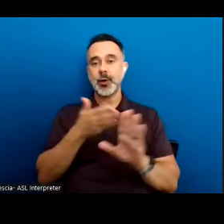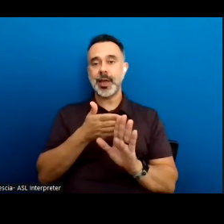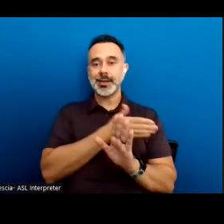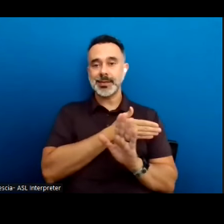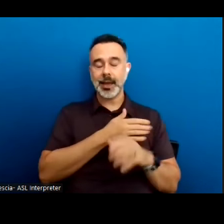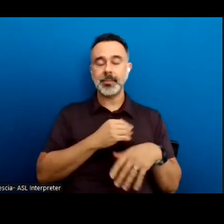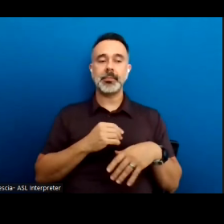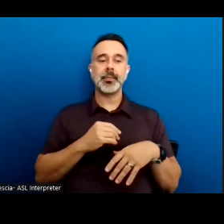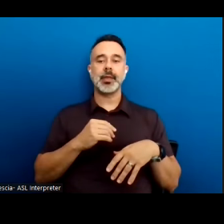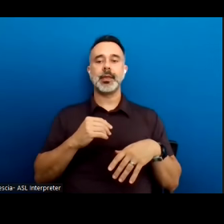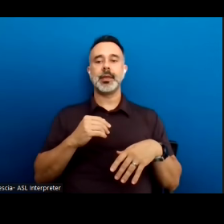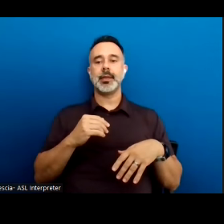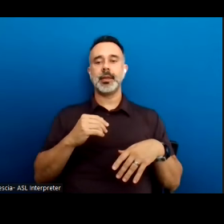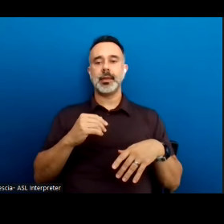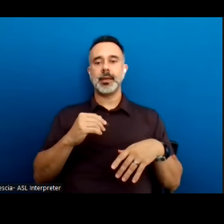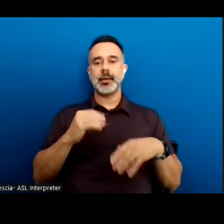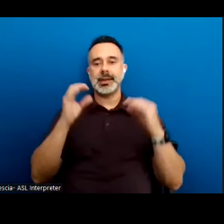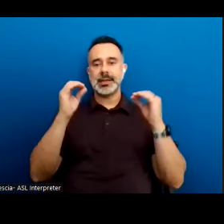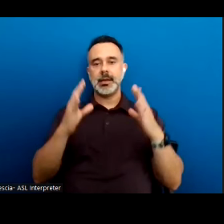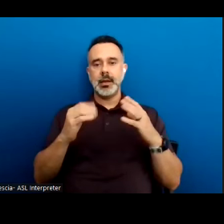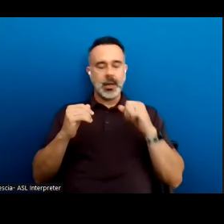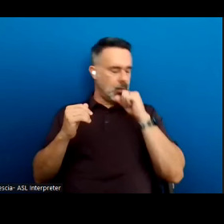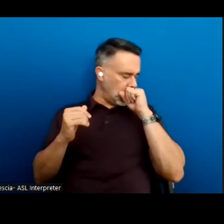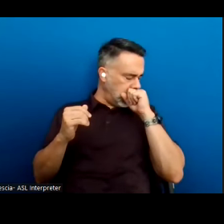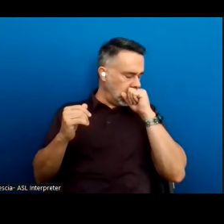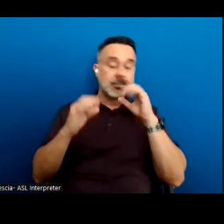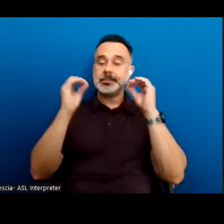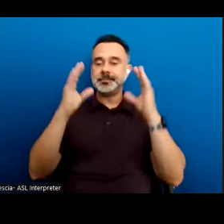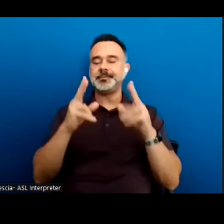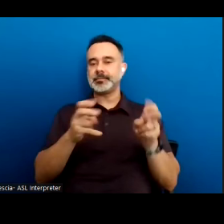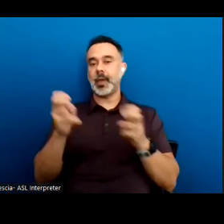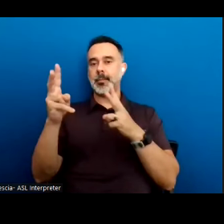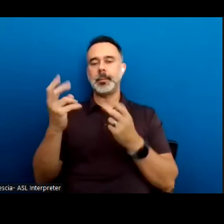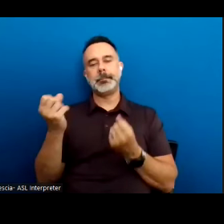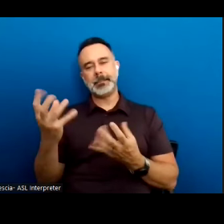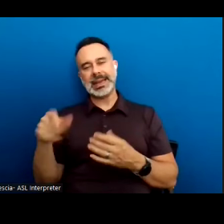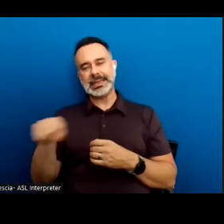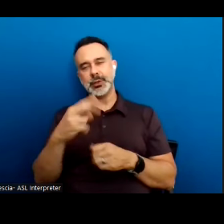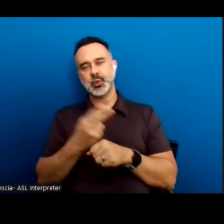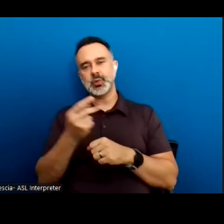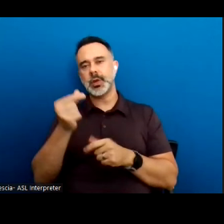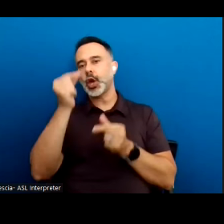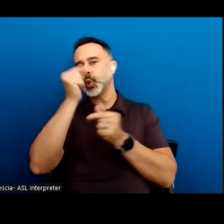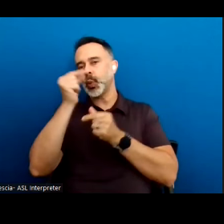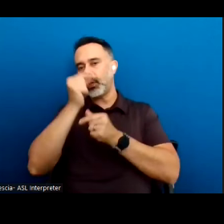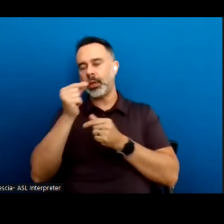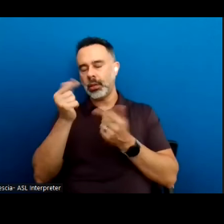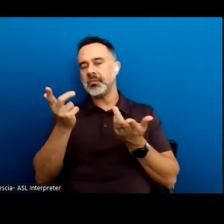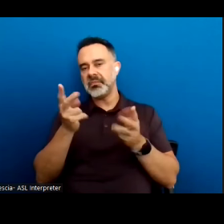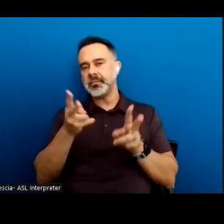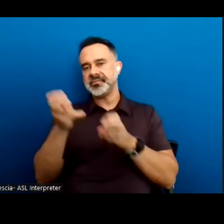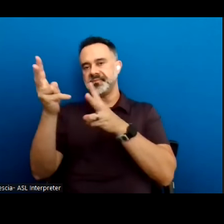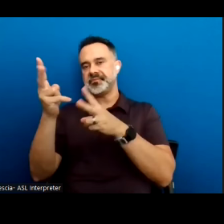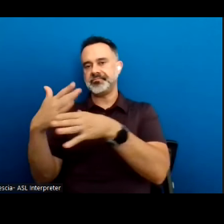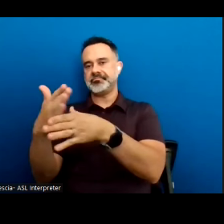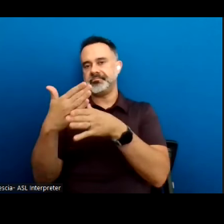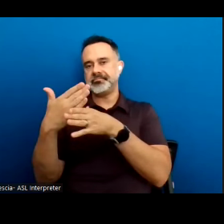the teachers uploaded them. Many had Google and used it that way. And then also in